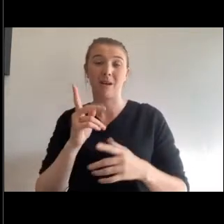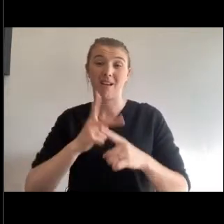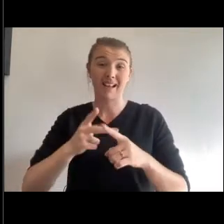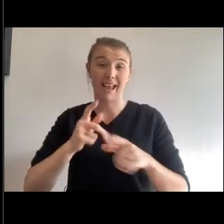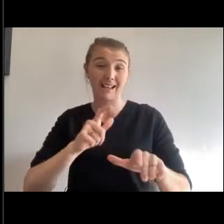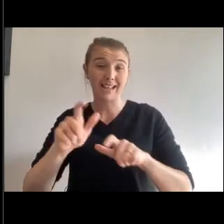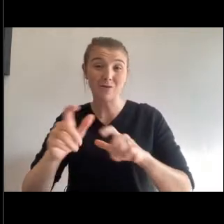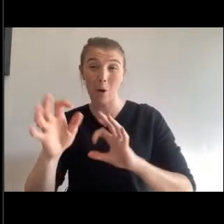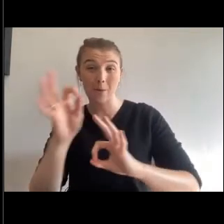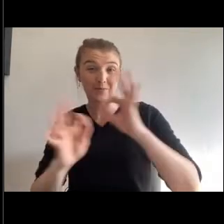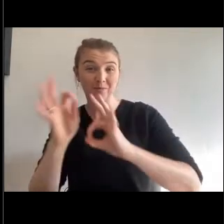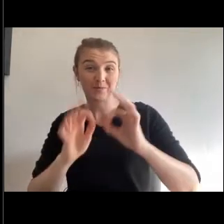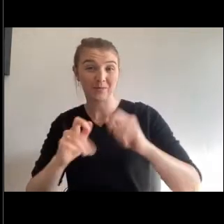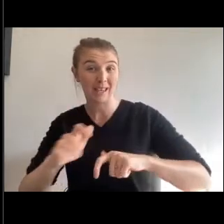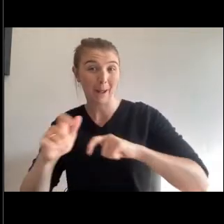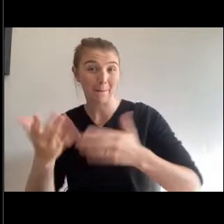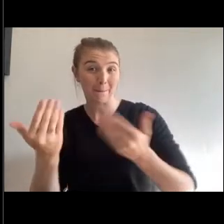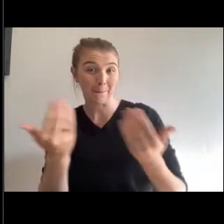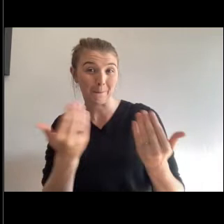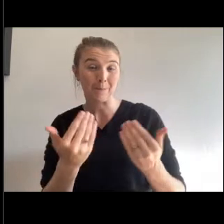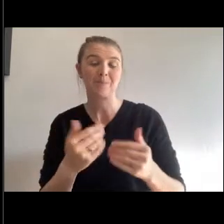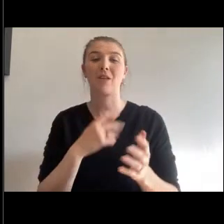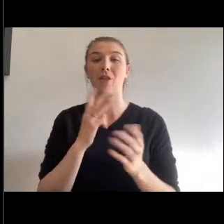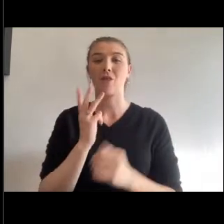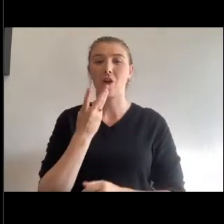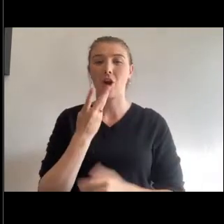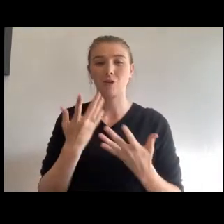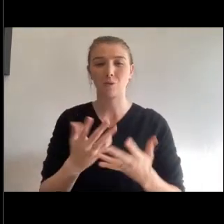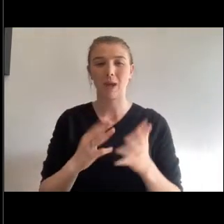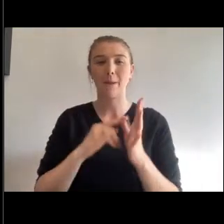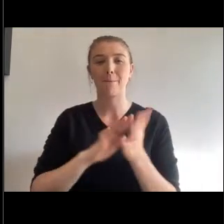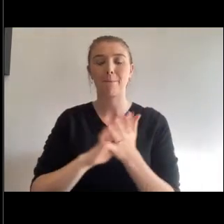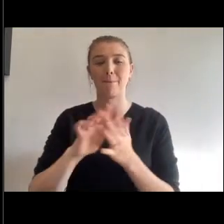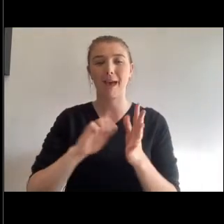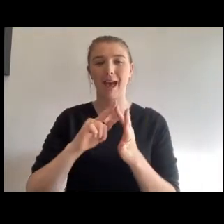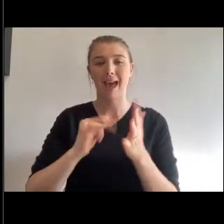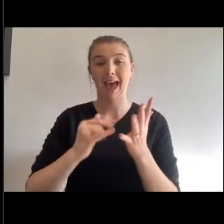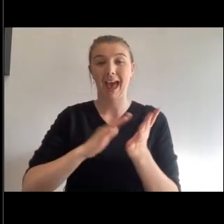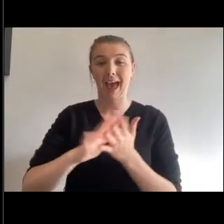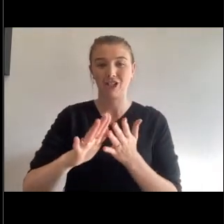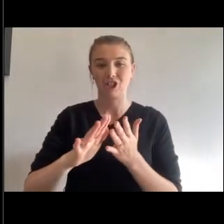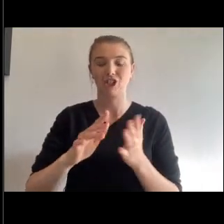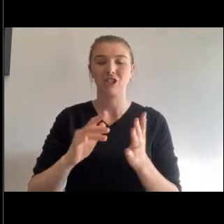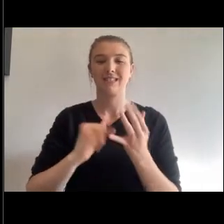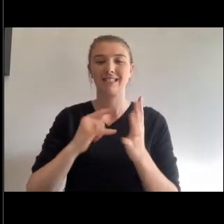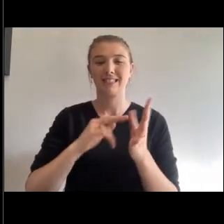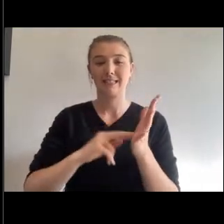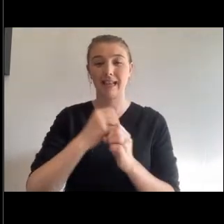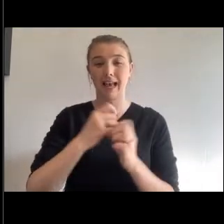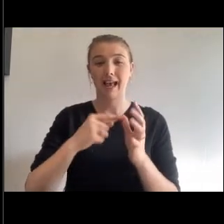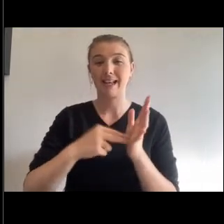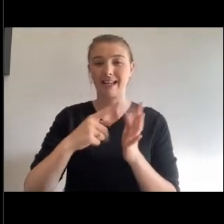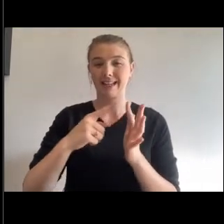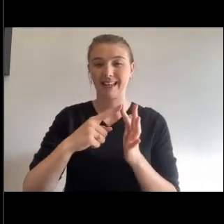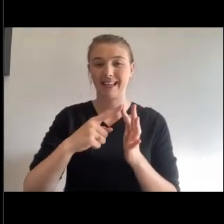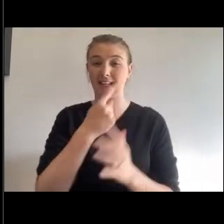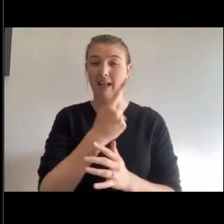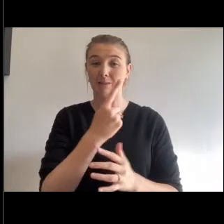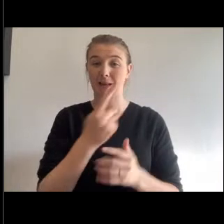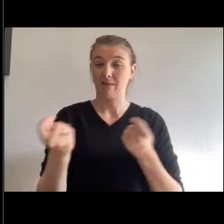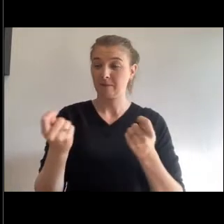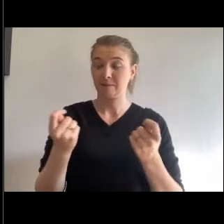speaker for today, Mahesh Sangani from Evotech, leads a team of 16 chemists, projects and learning development at API chemists.